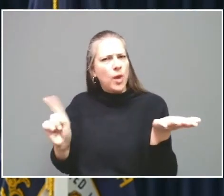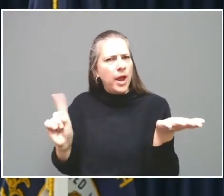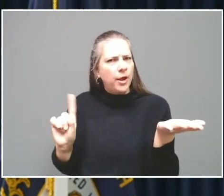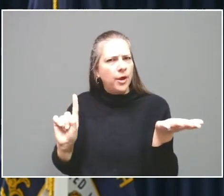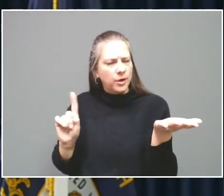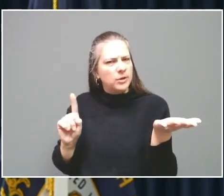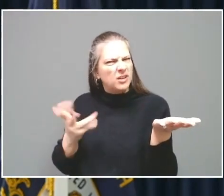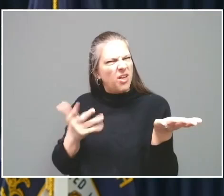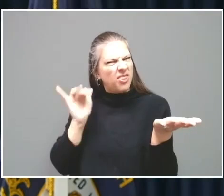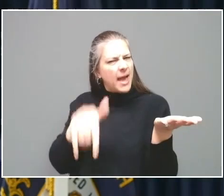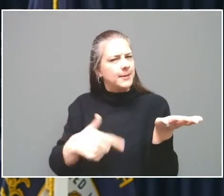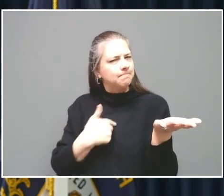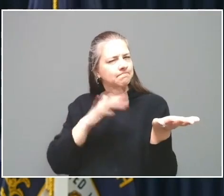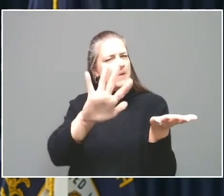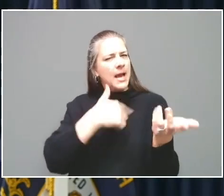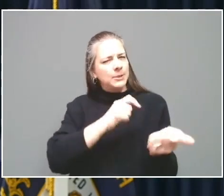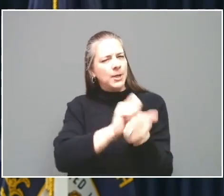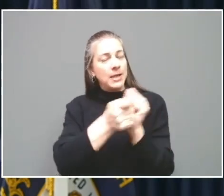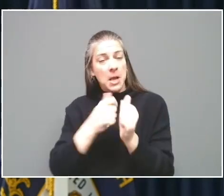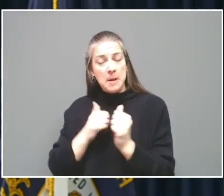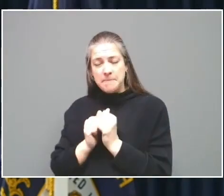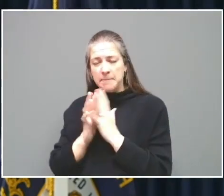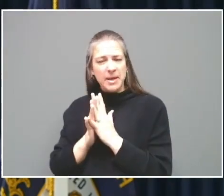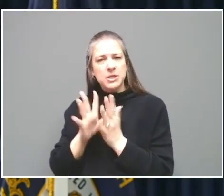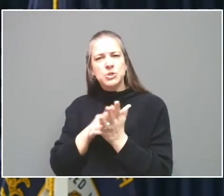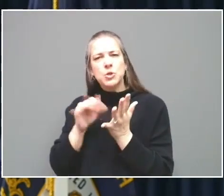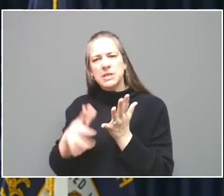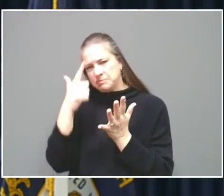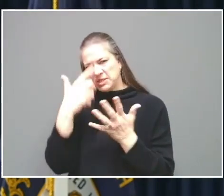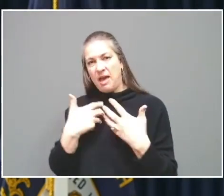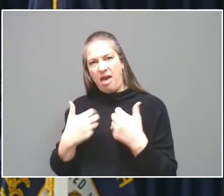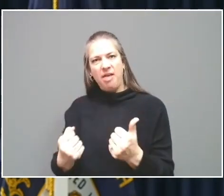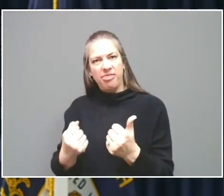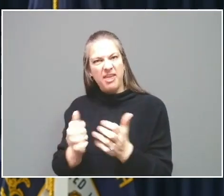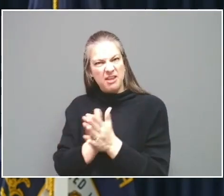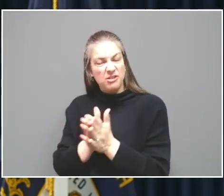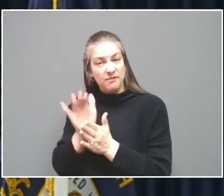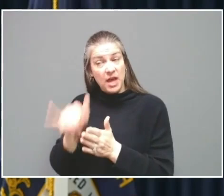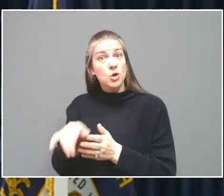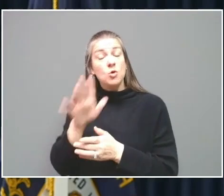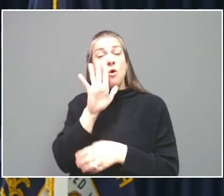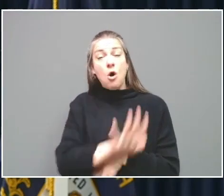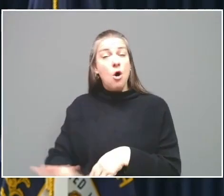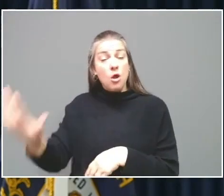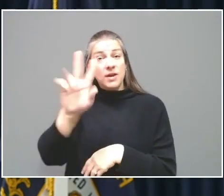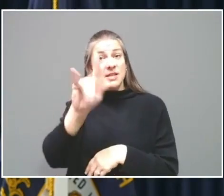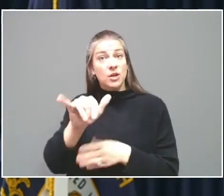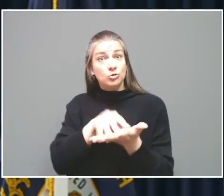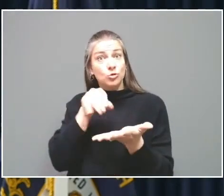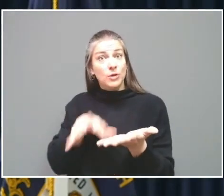Student Mental Health Initiative was born. Students from across Kentucky came together to lead this important work along with our